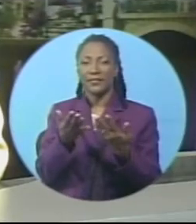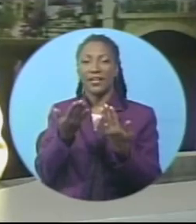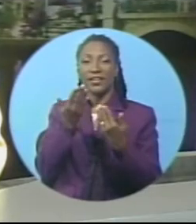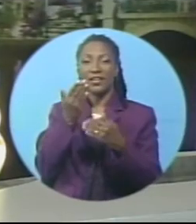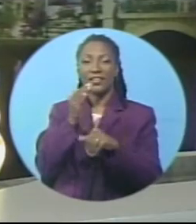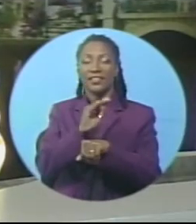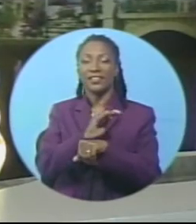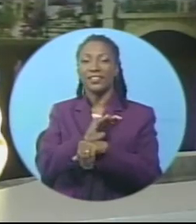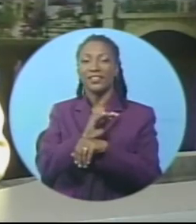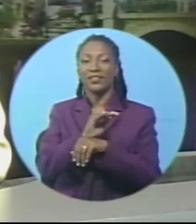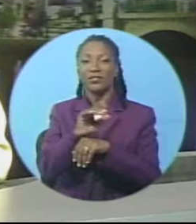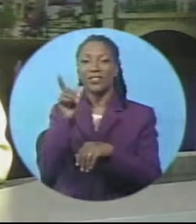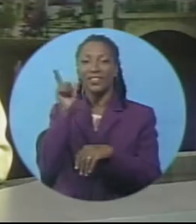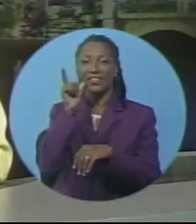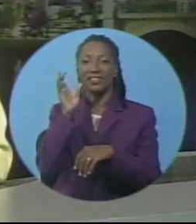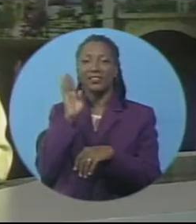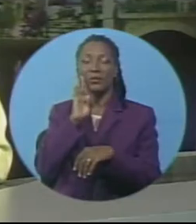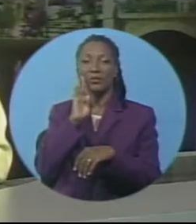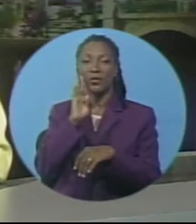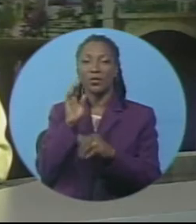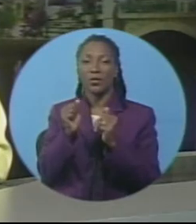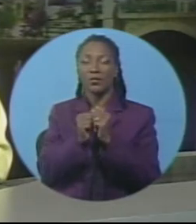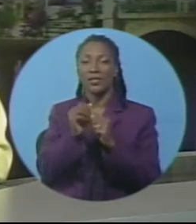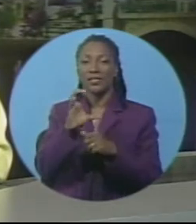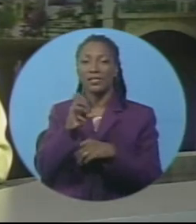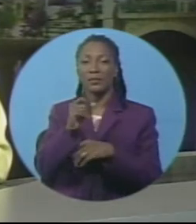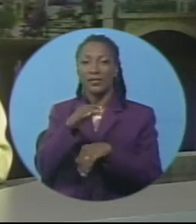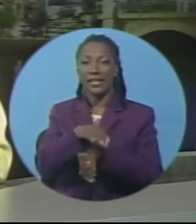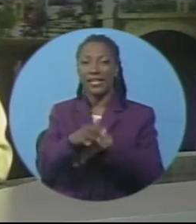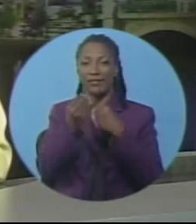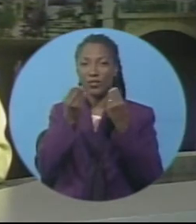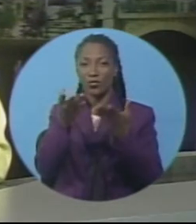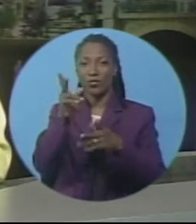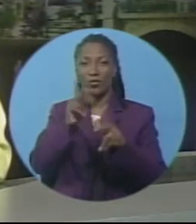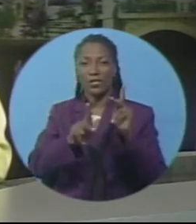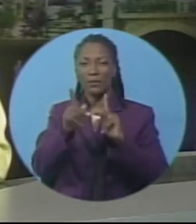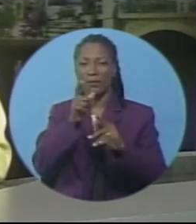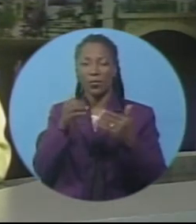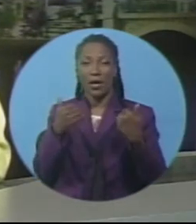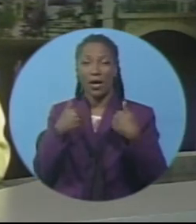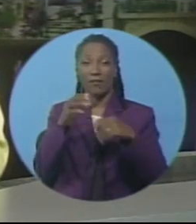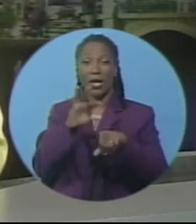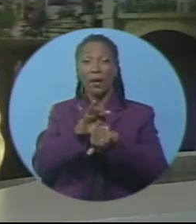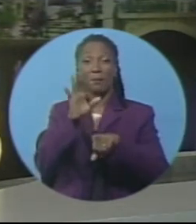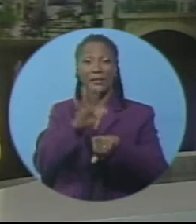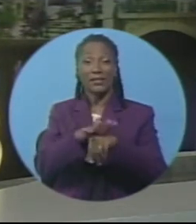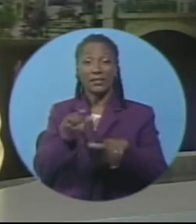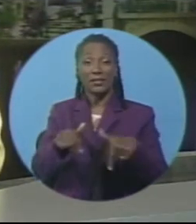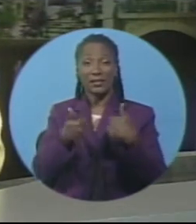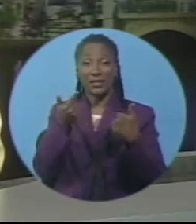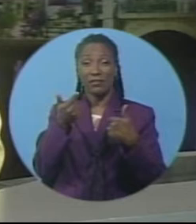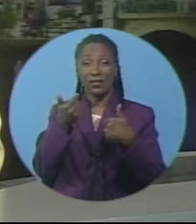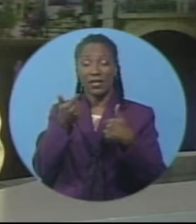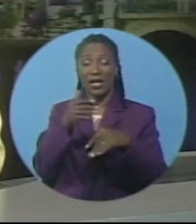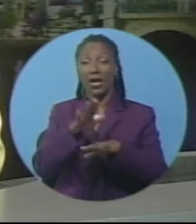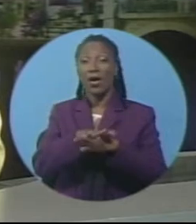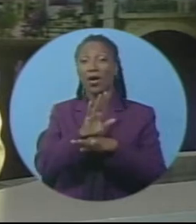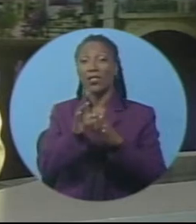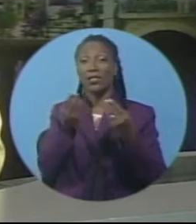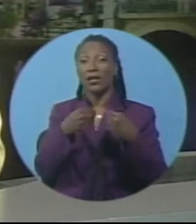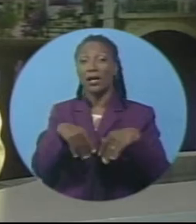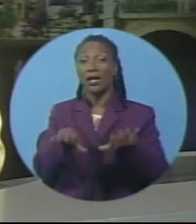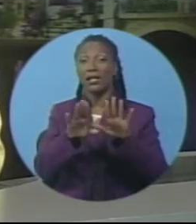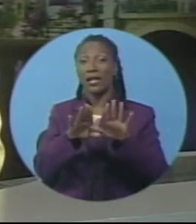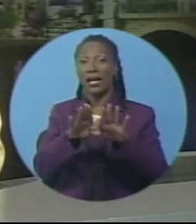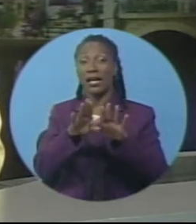Very good evening to you. I'm Lisa Broom with the CBC Evening News. People who have mosquitoes breeding on their premises have been